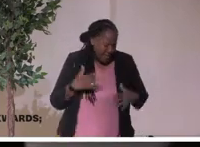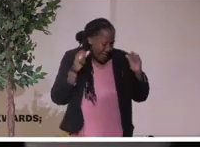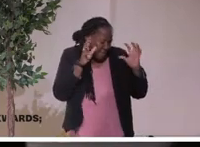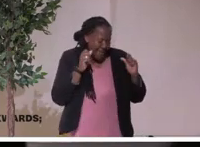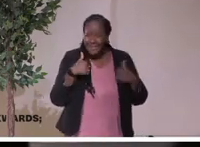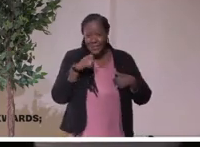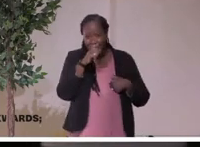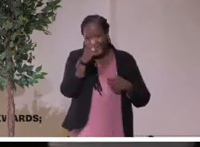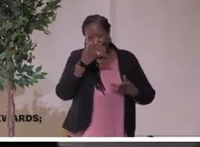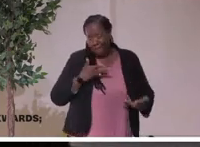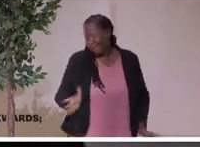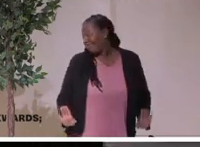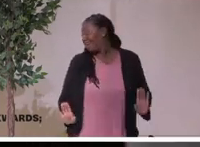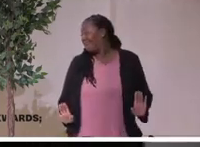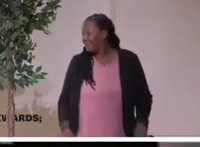tell me.